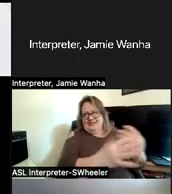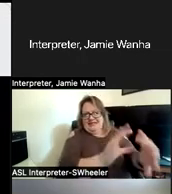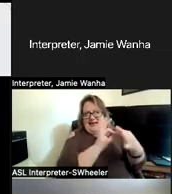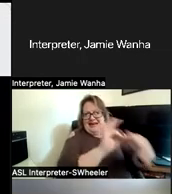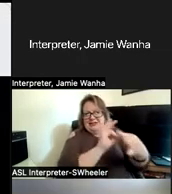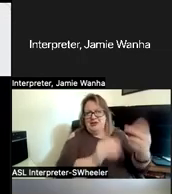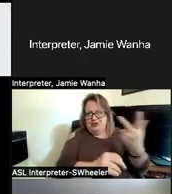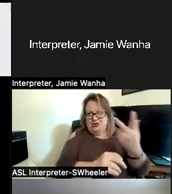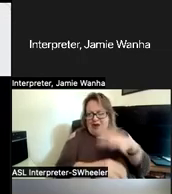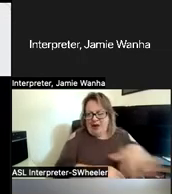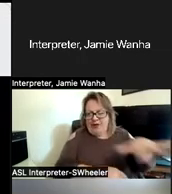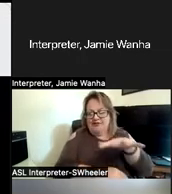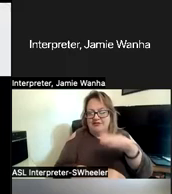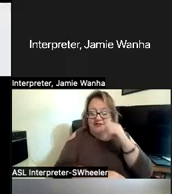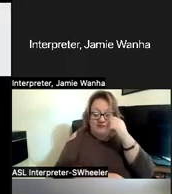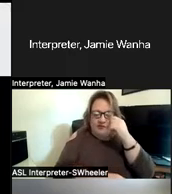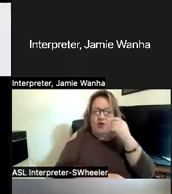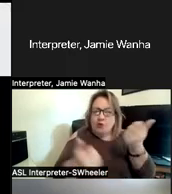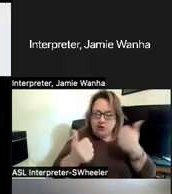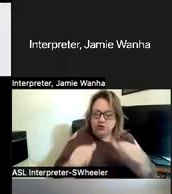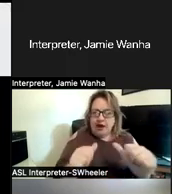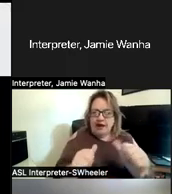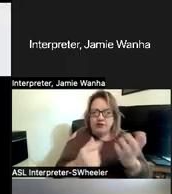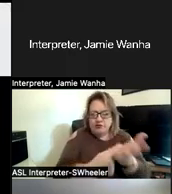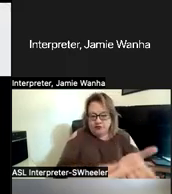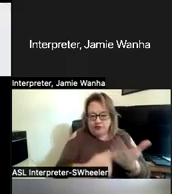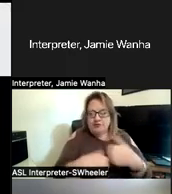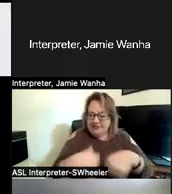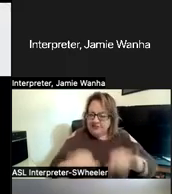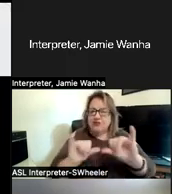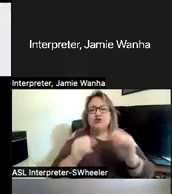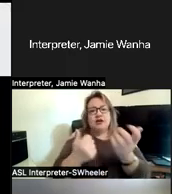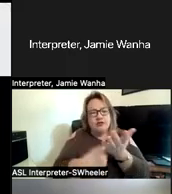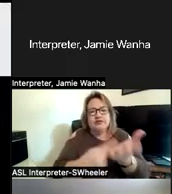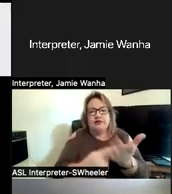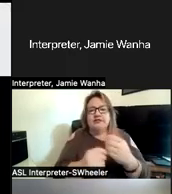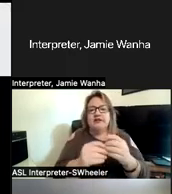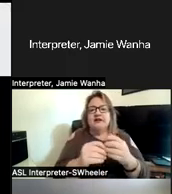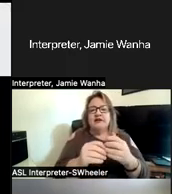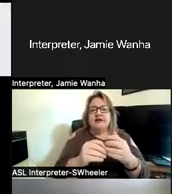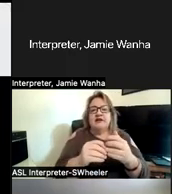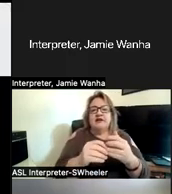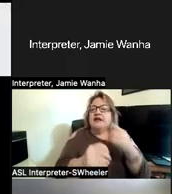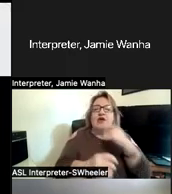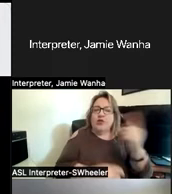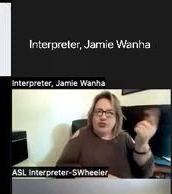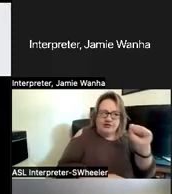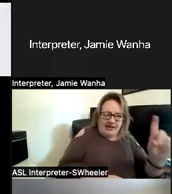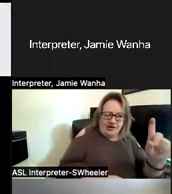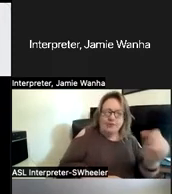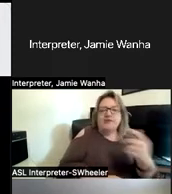So that's why is that we try to address, and we are trying still to address in not this only, not only to San Diego, but also San Diego,